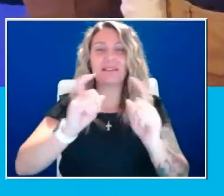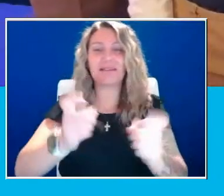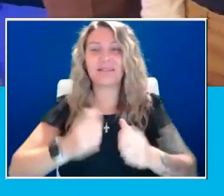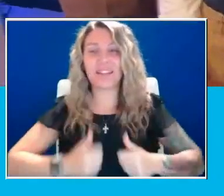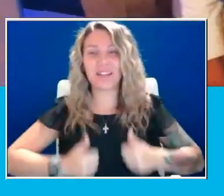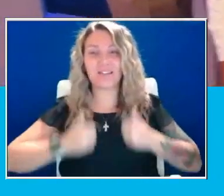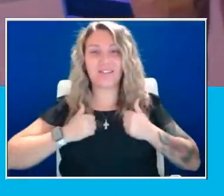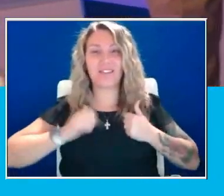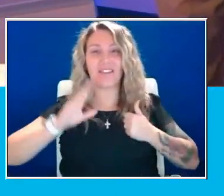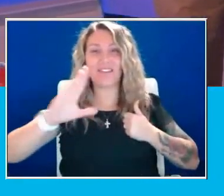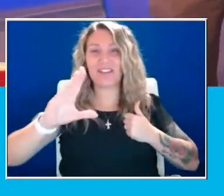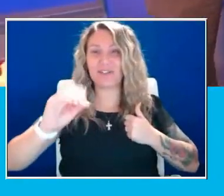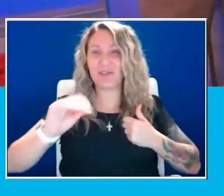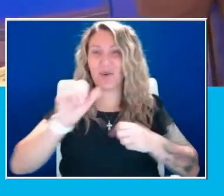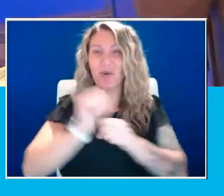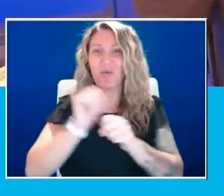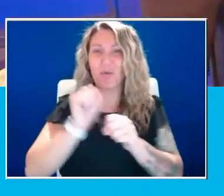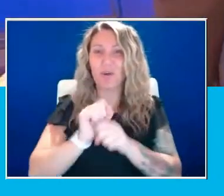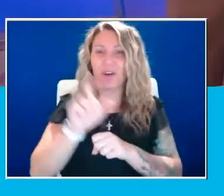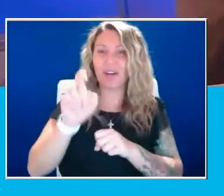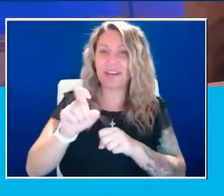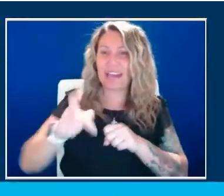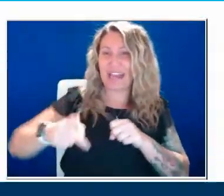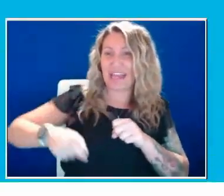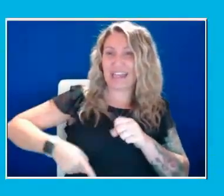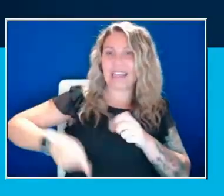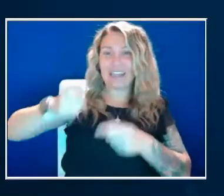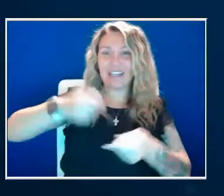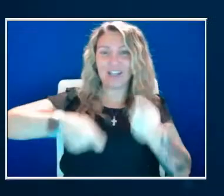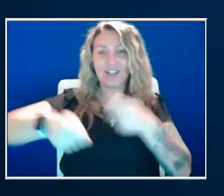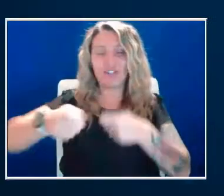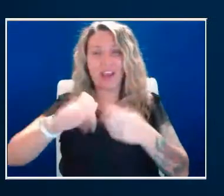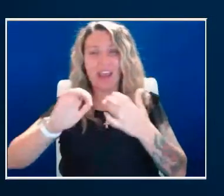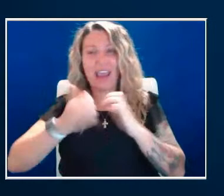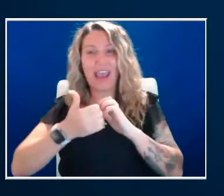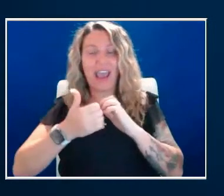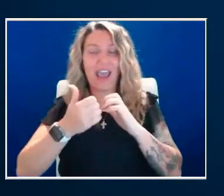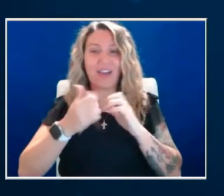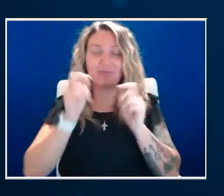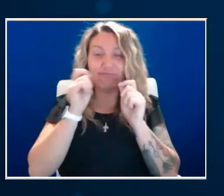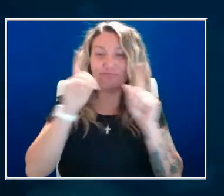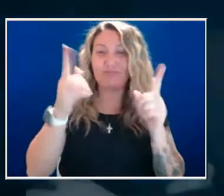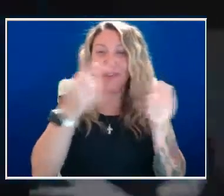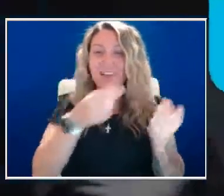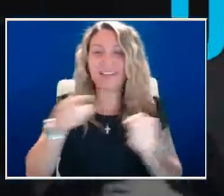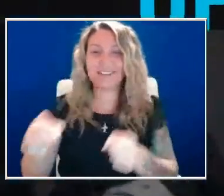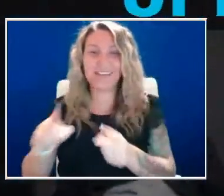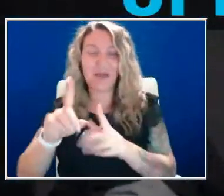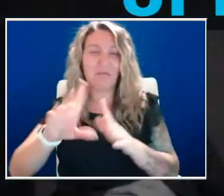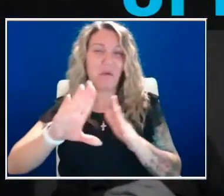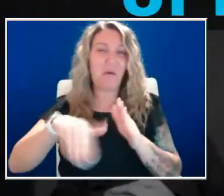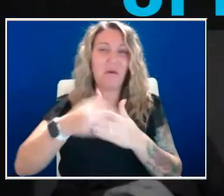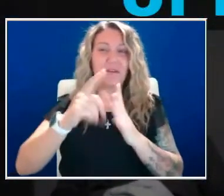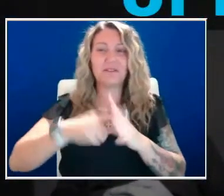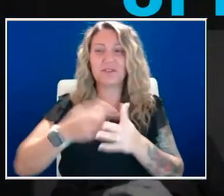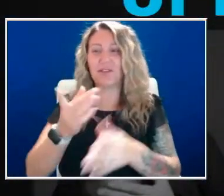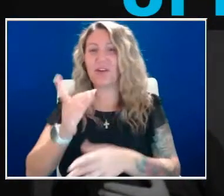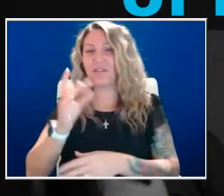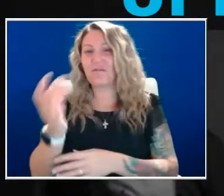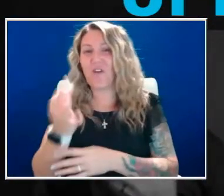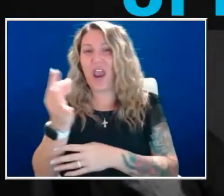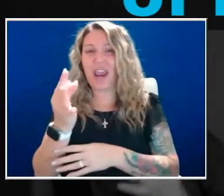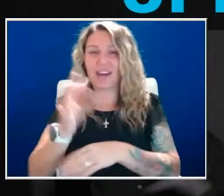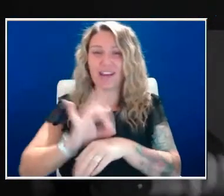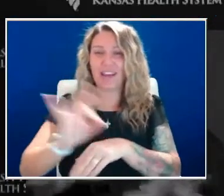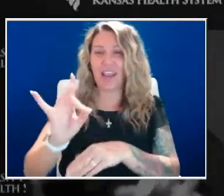need of a kidney transplant. How this surprise all began. Friday at 8. Subscribe to our morning